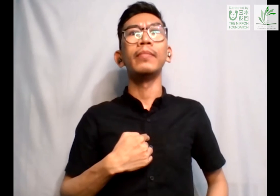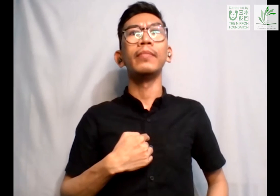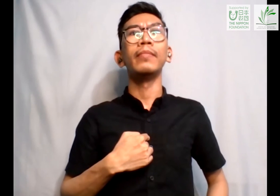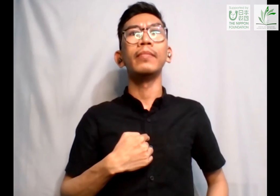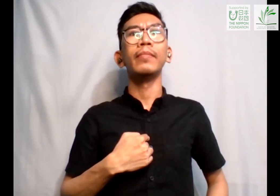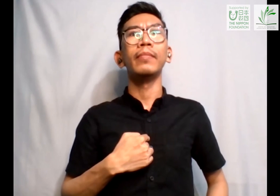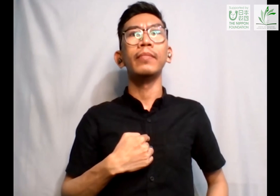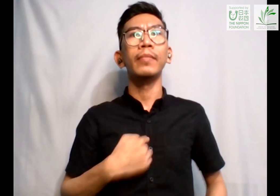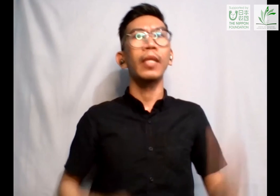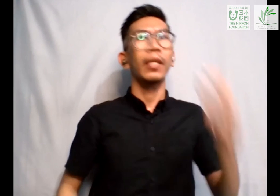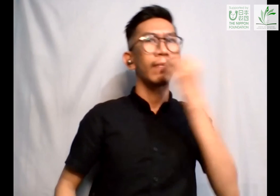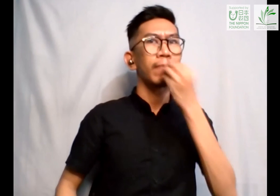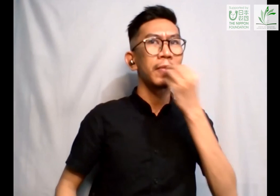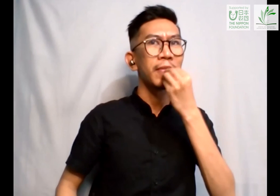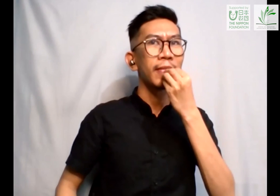eat